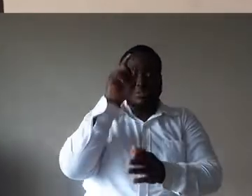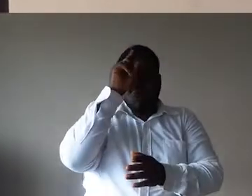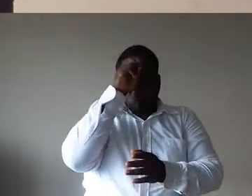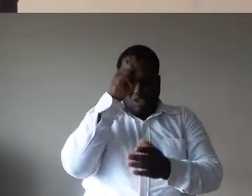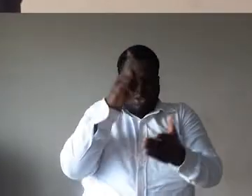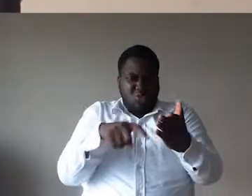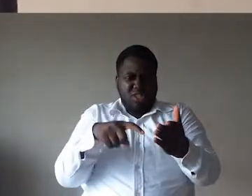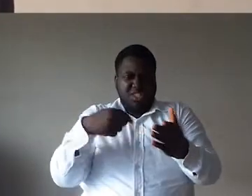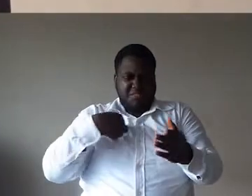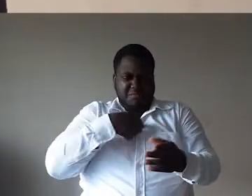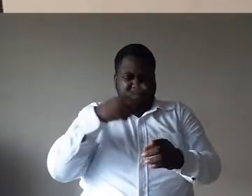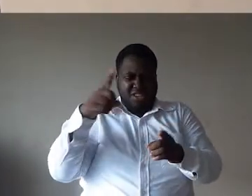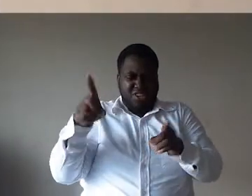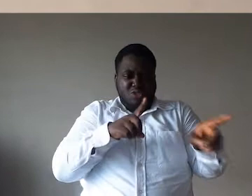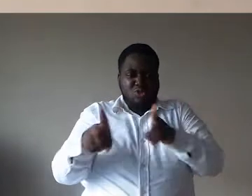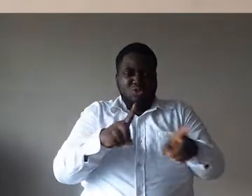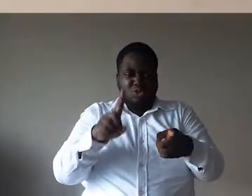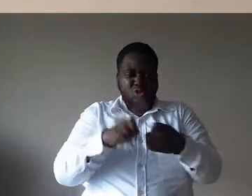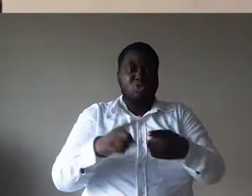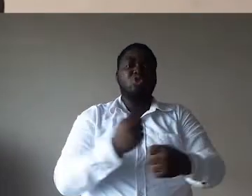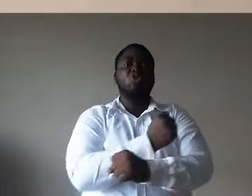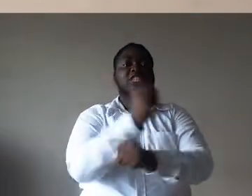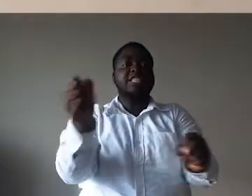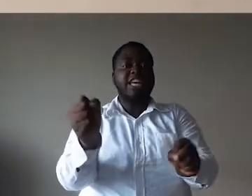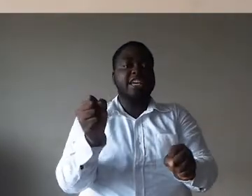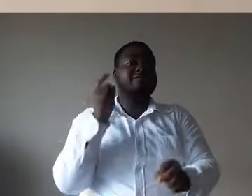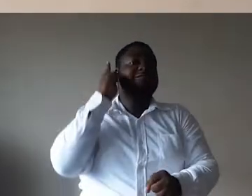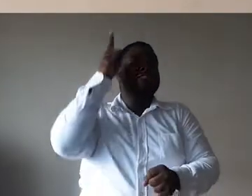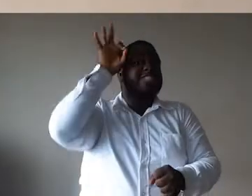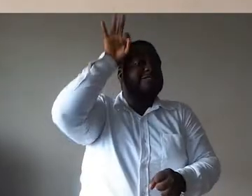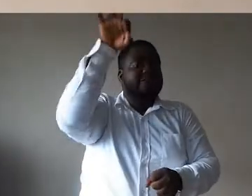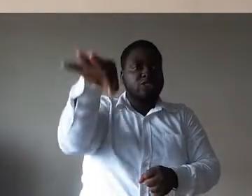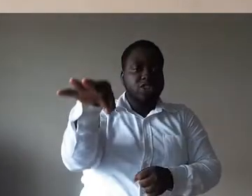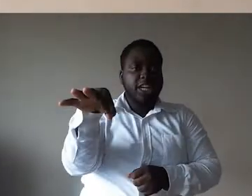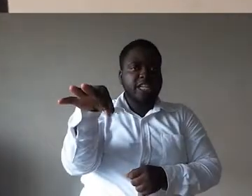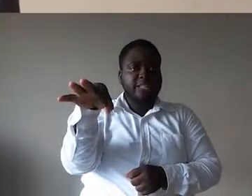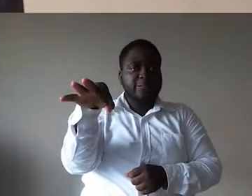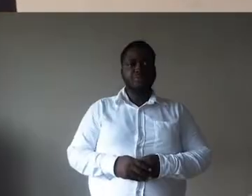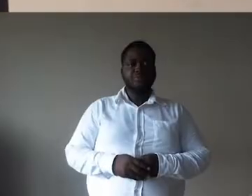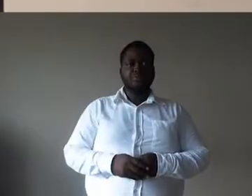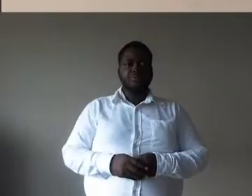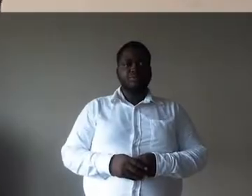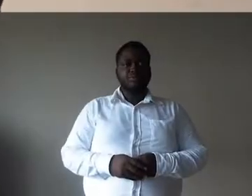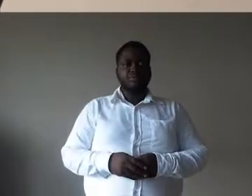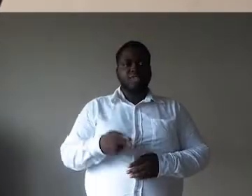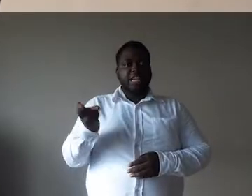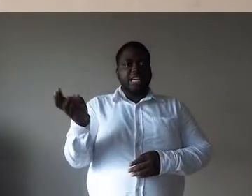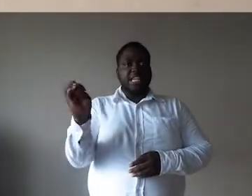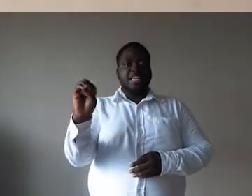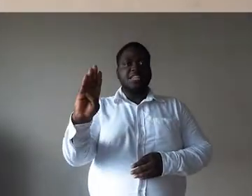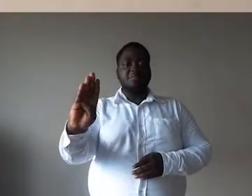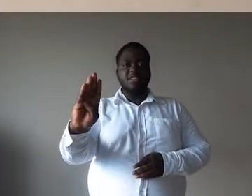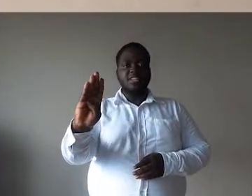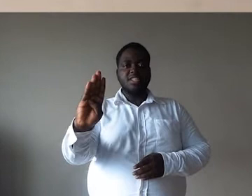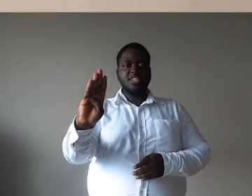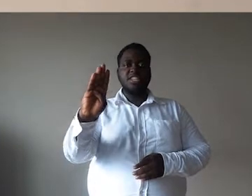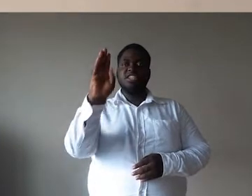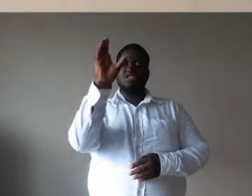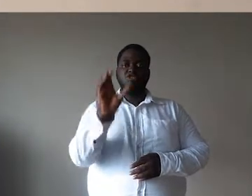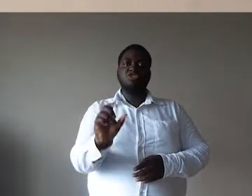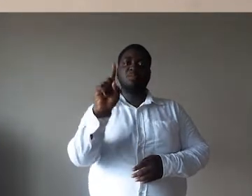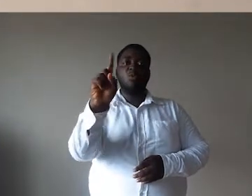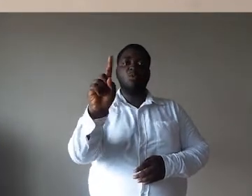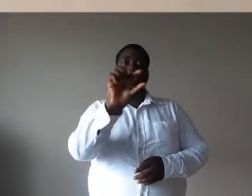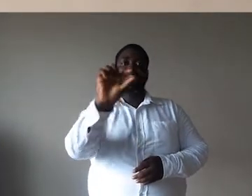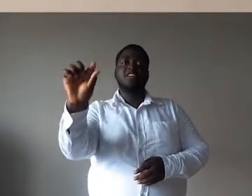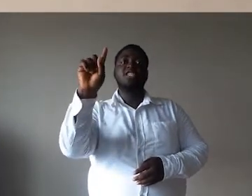saved? How are we to worship God? Has God given us a definite pattern? You see, in Hebrews chapter 1, verse 1, the Bible